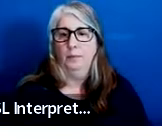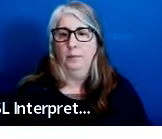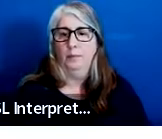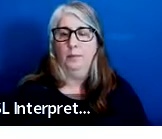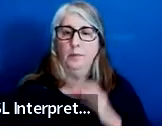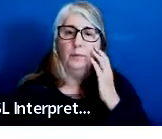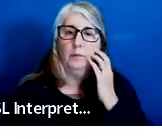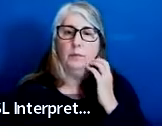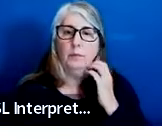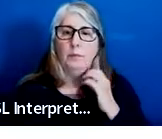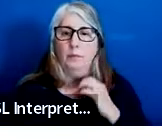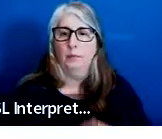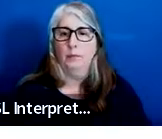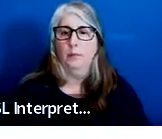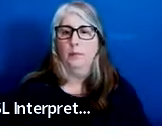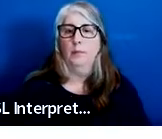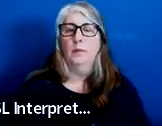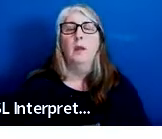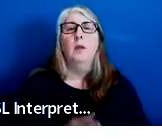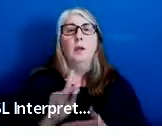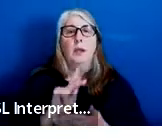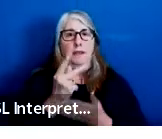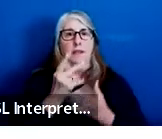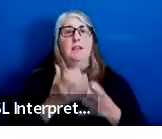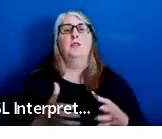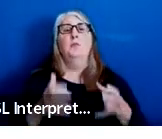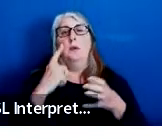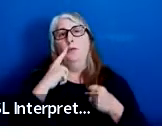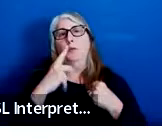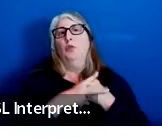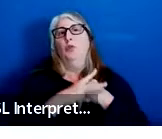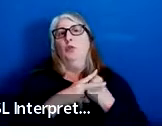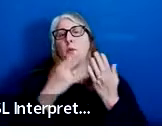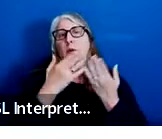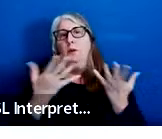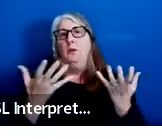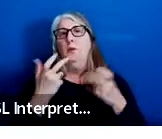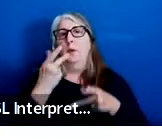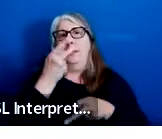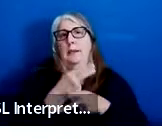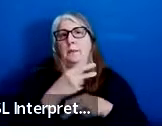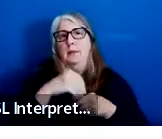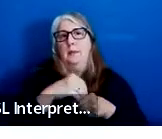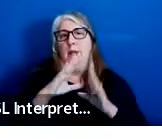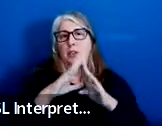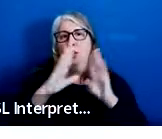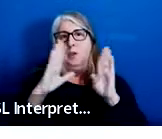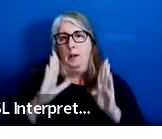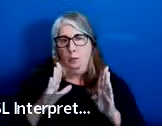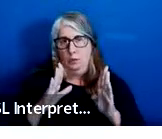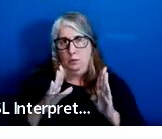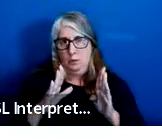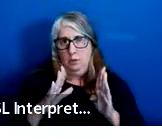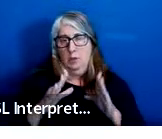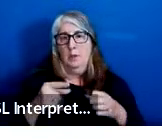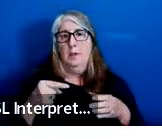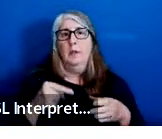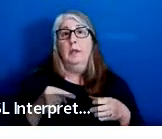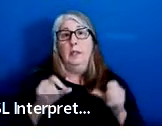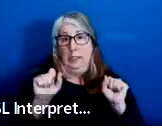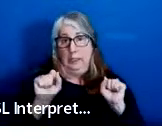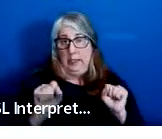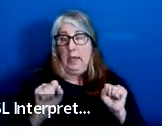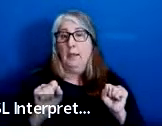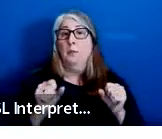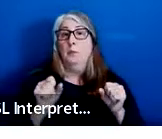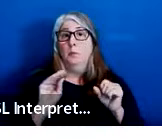So the kitchen pail is essentially used for storage of materials that you want to keep on the inside of your home. It is refrigerator friendly,